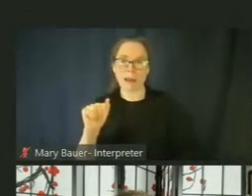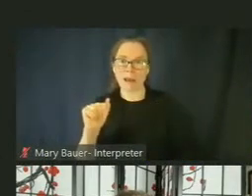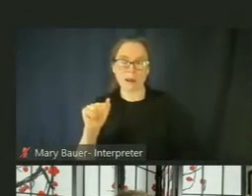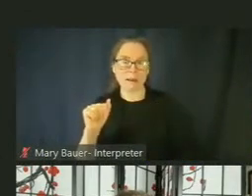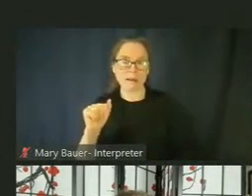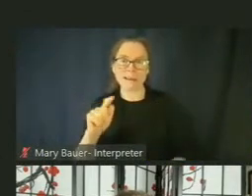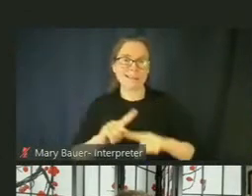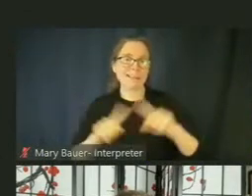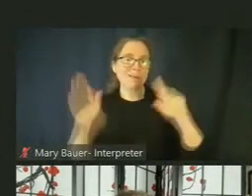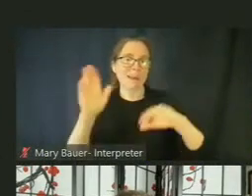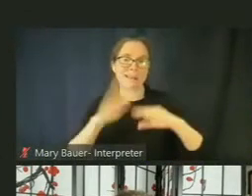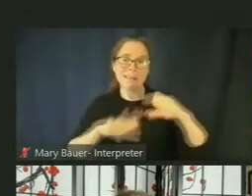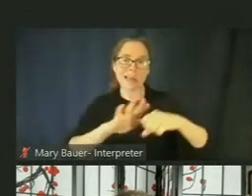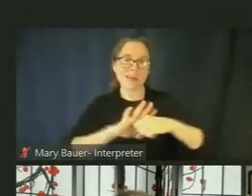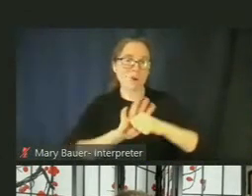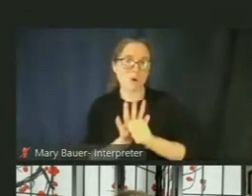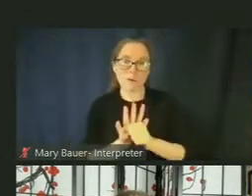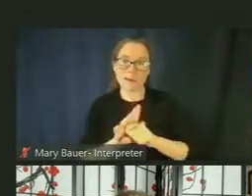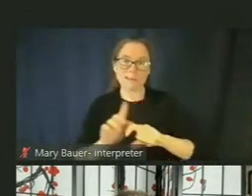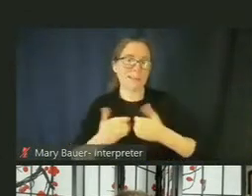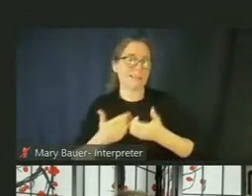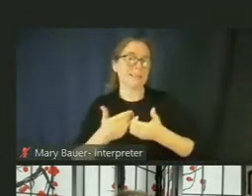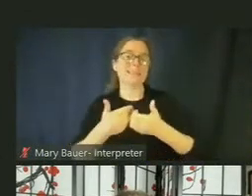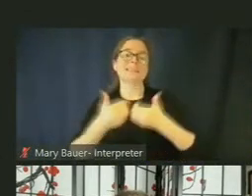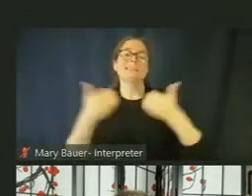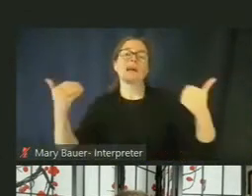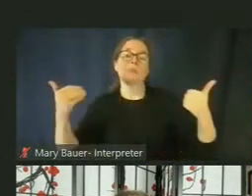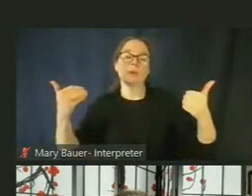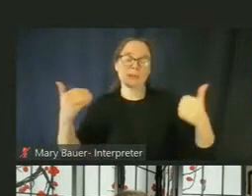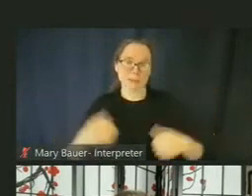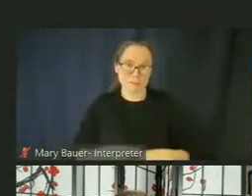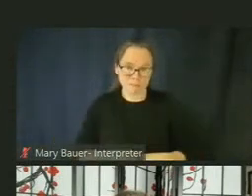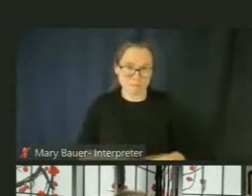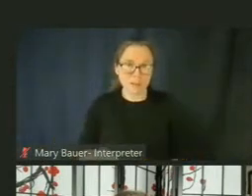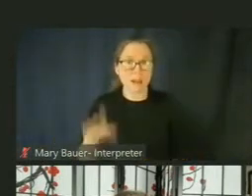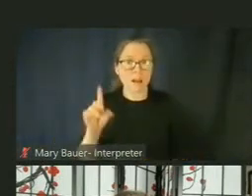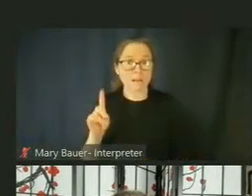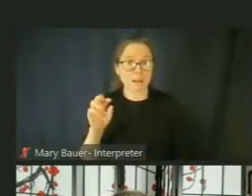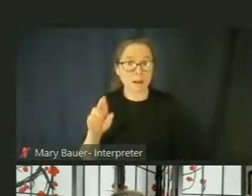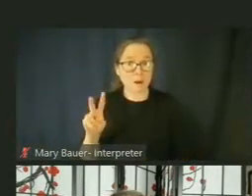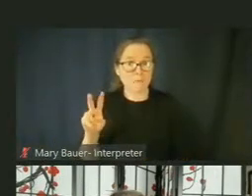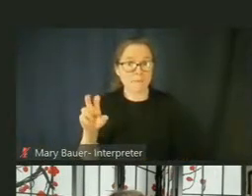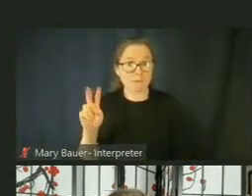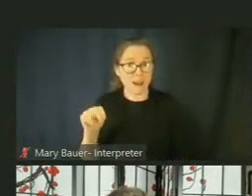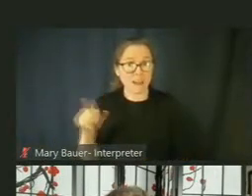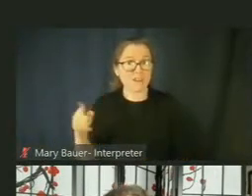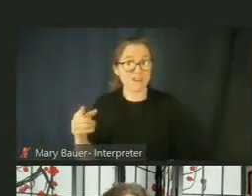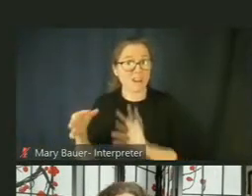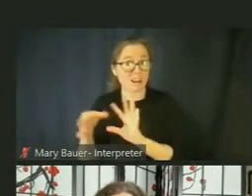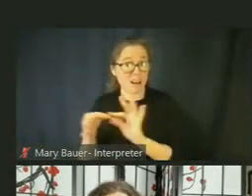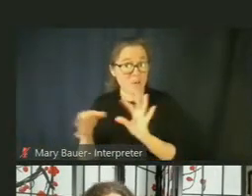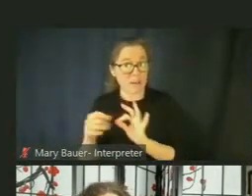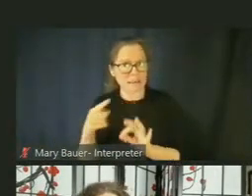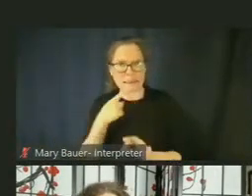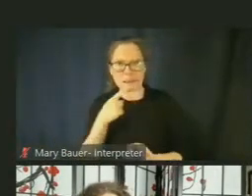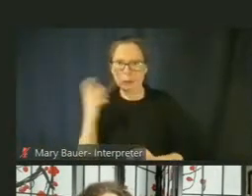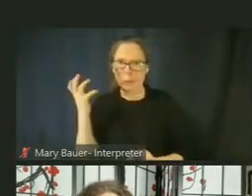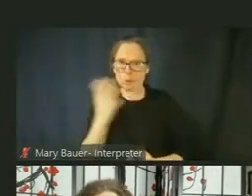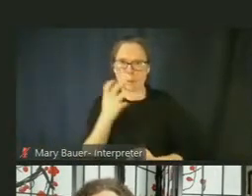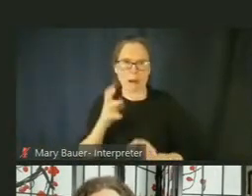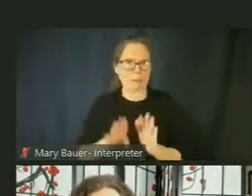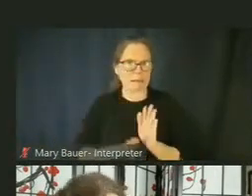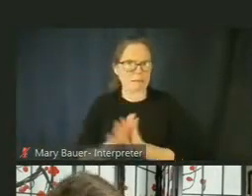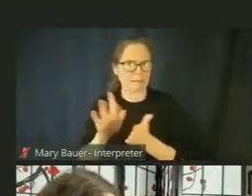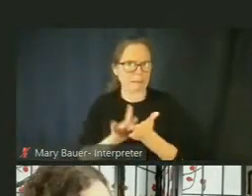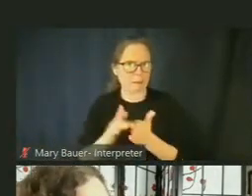from COVID. I think also to what Dr. Vine spoke about, I think also people have been concerned about the speed of the vaccine development,